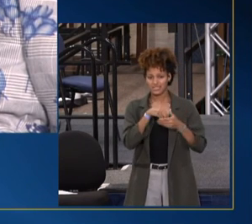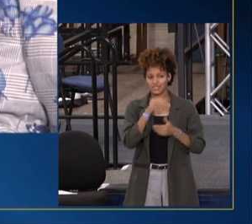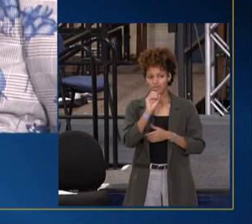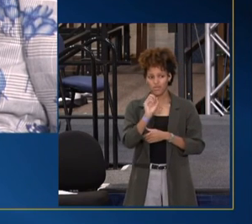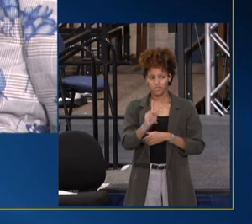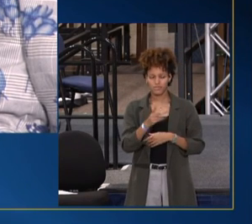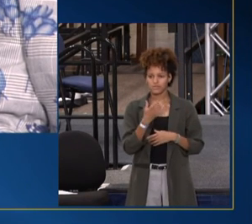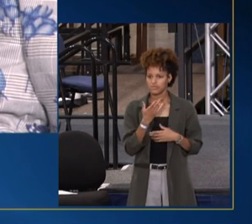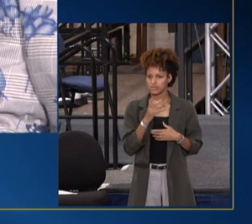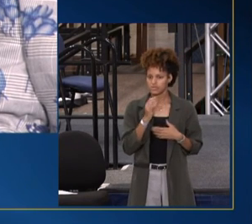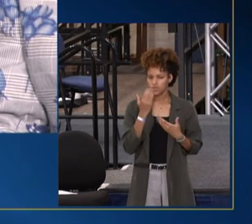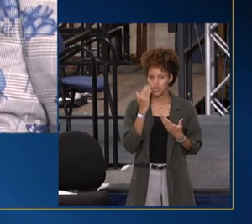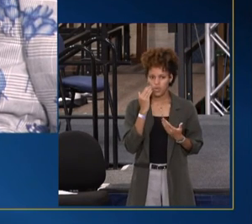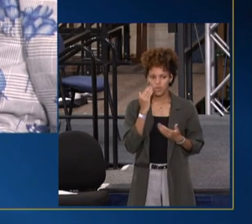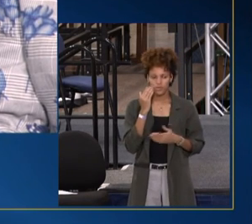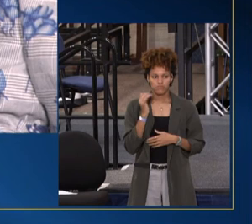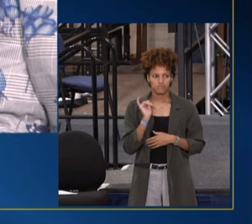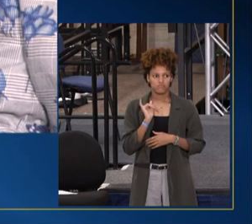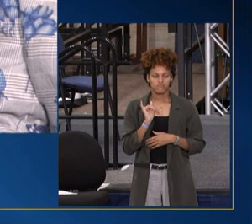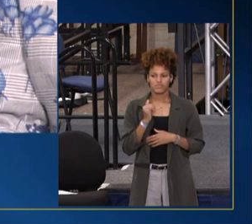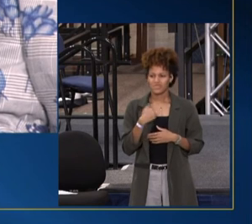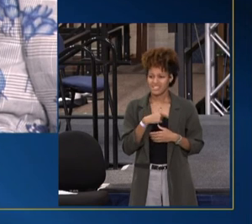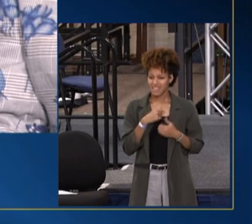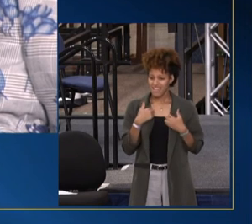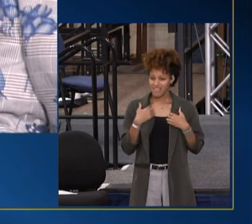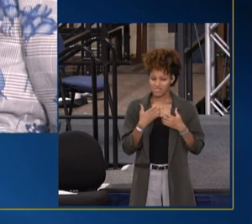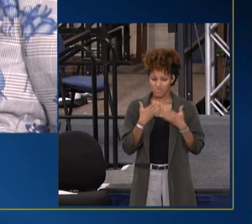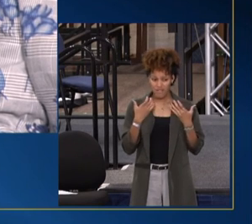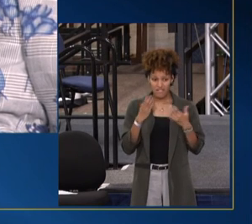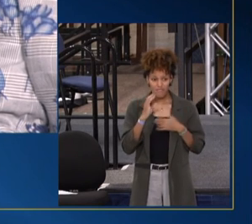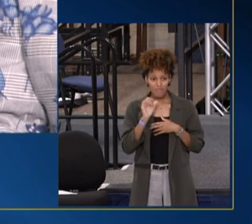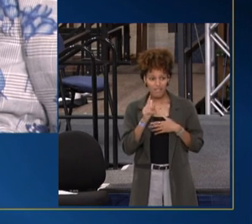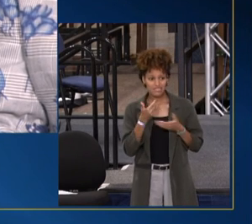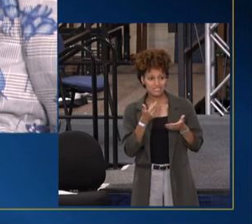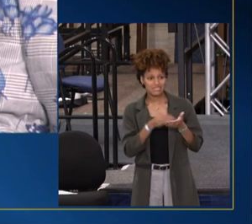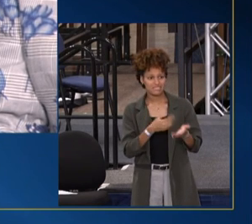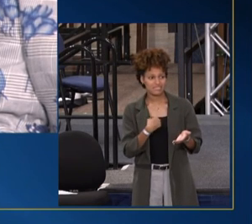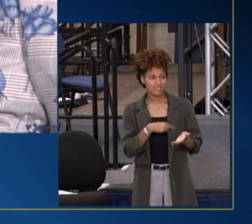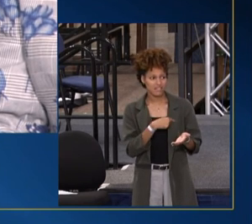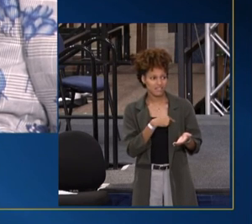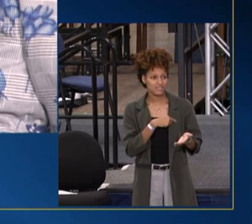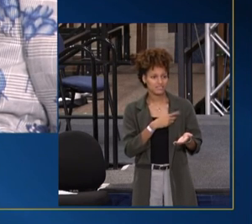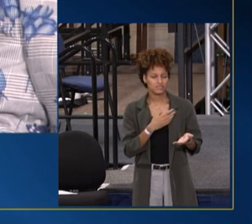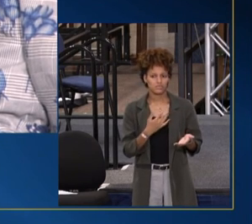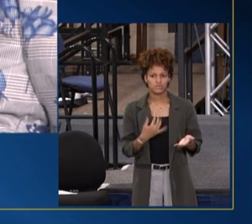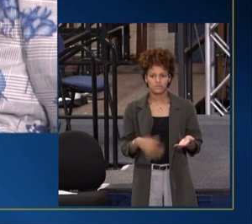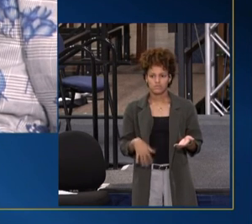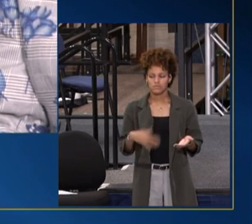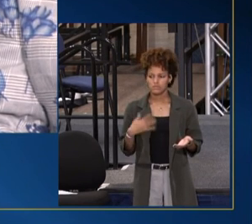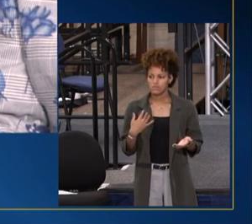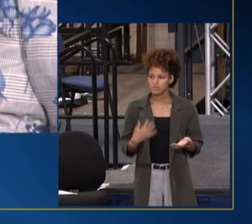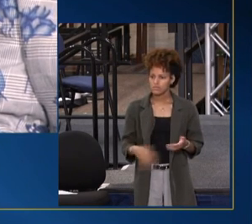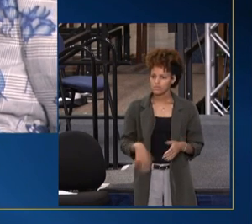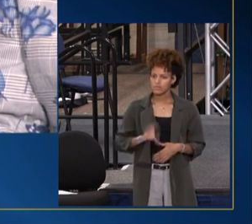know that we had so many bills against us. I think our community